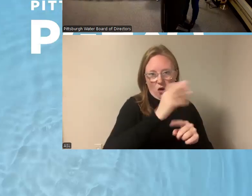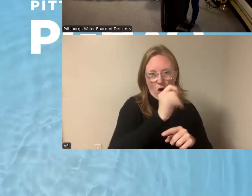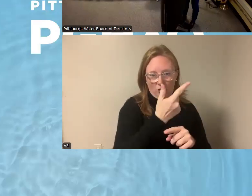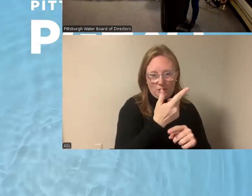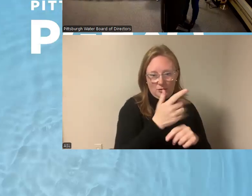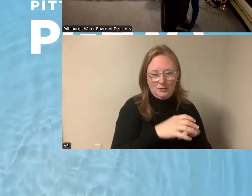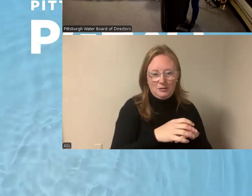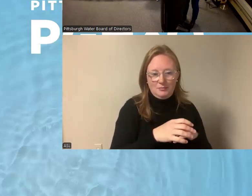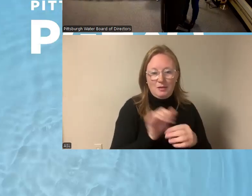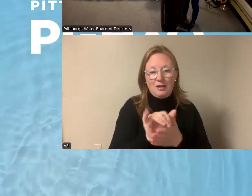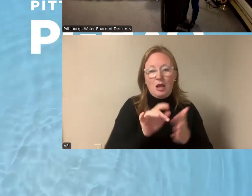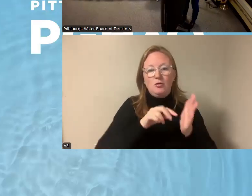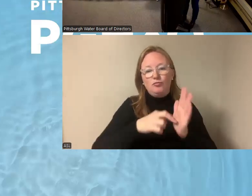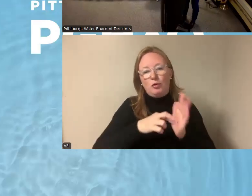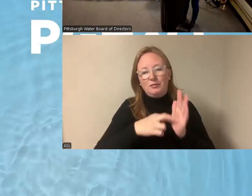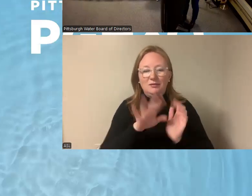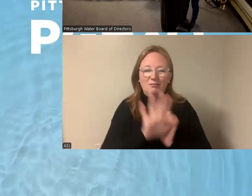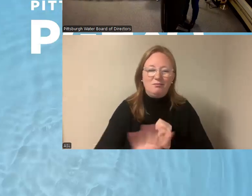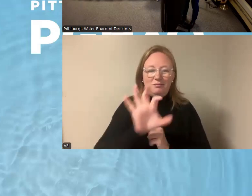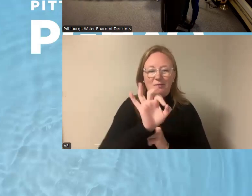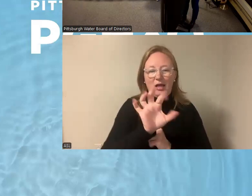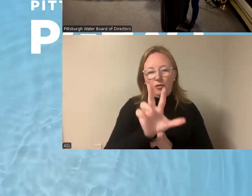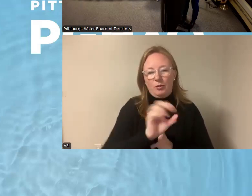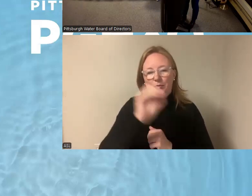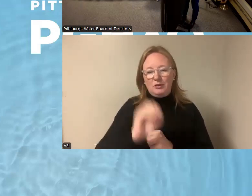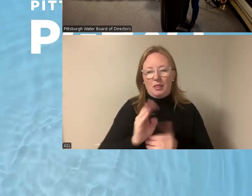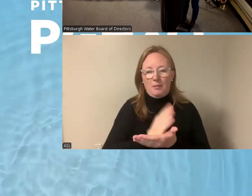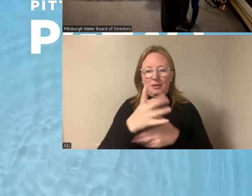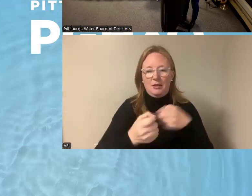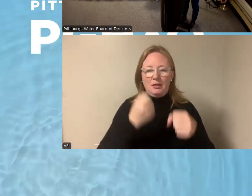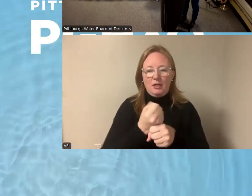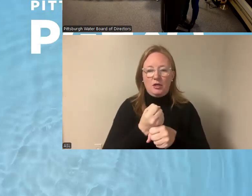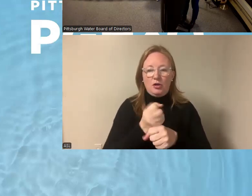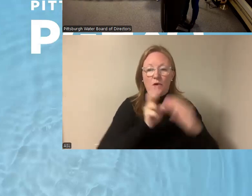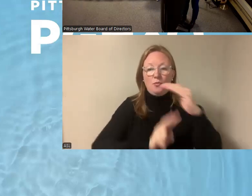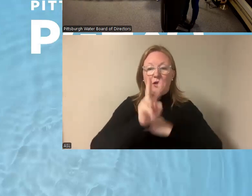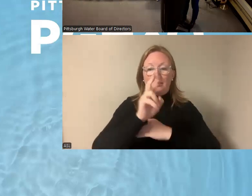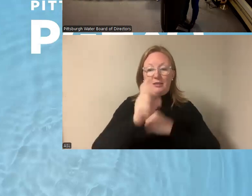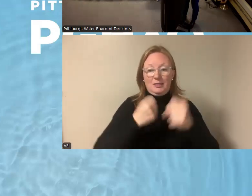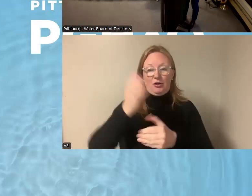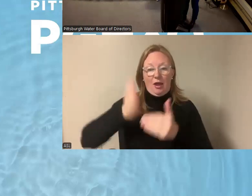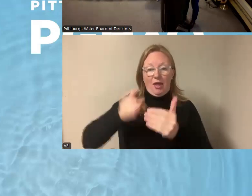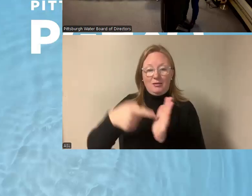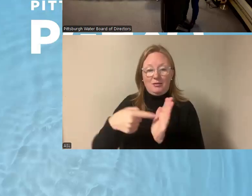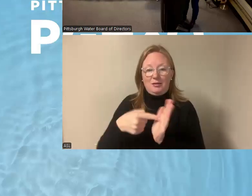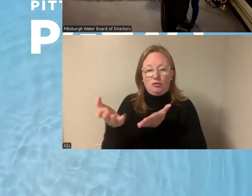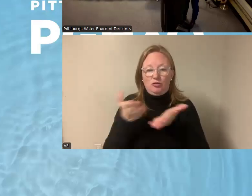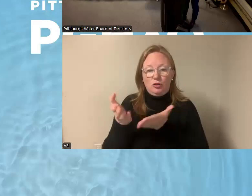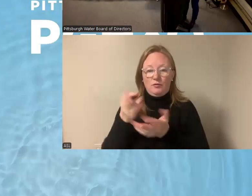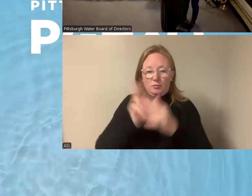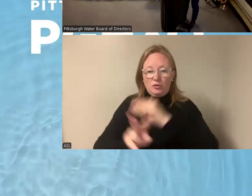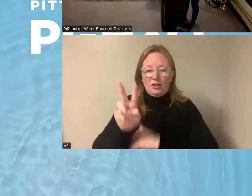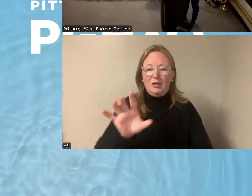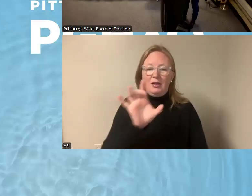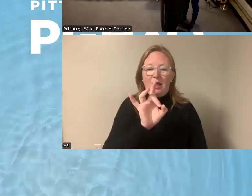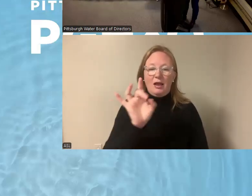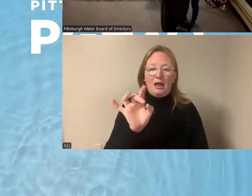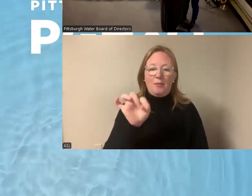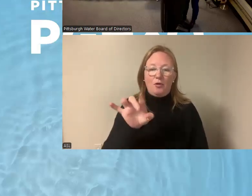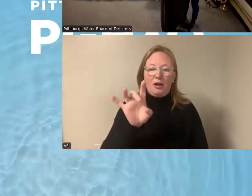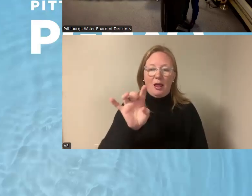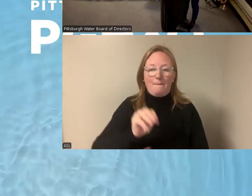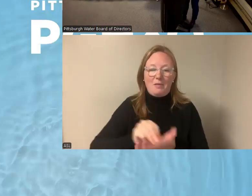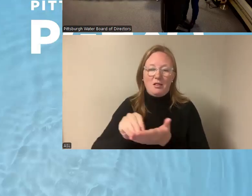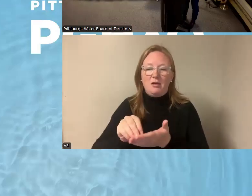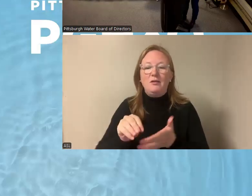year. And forecasted year-end debt service is projected to be $88.8 million, or about $4.9 million lower than the adopted